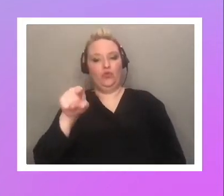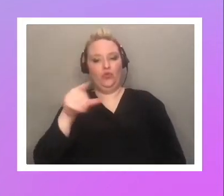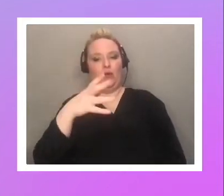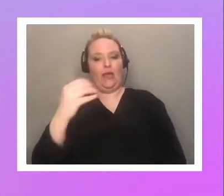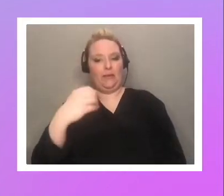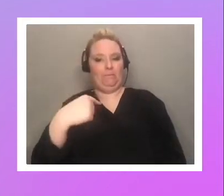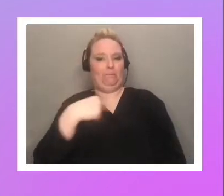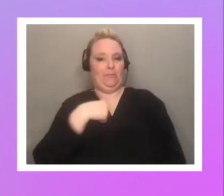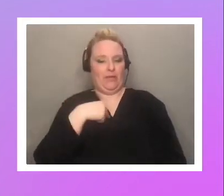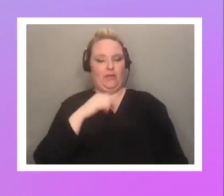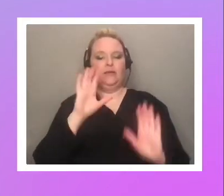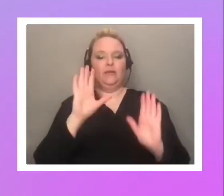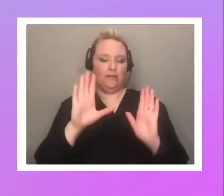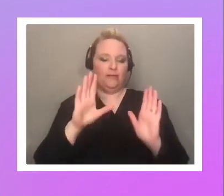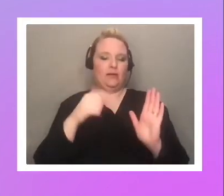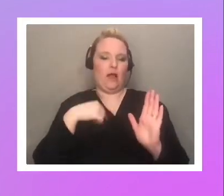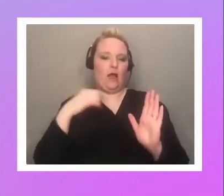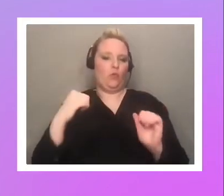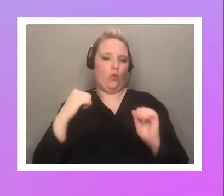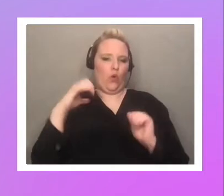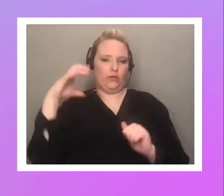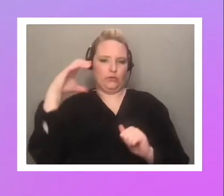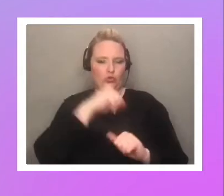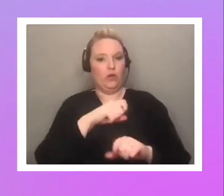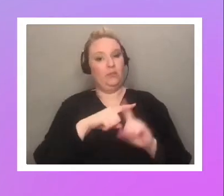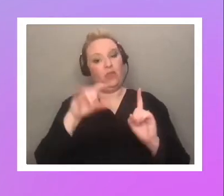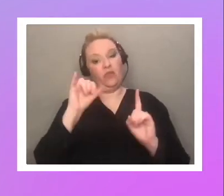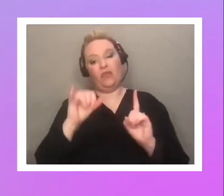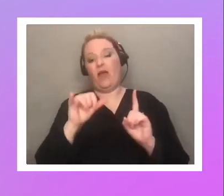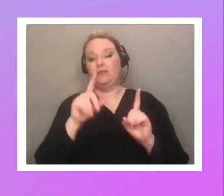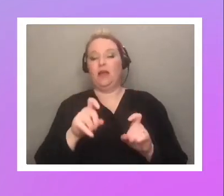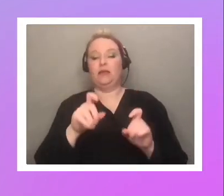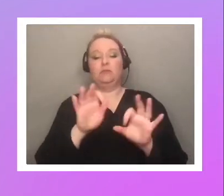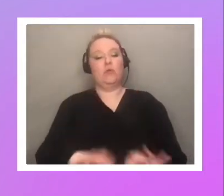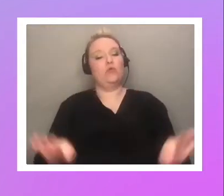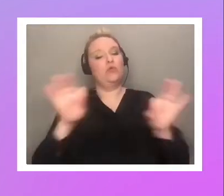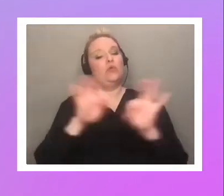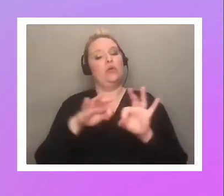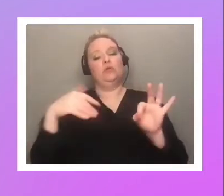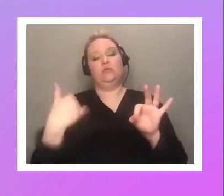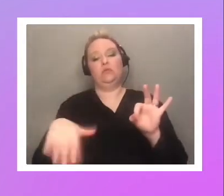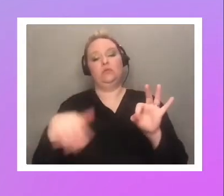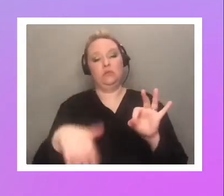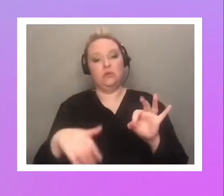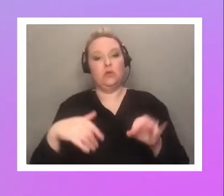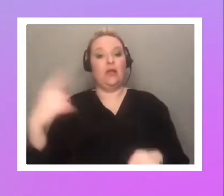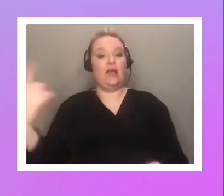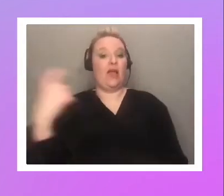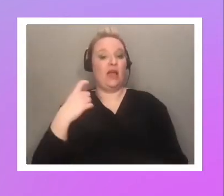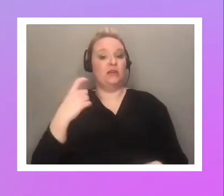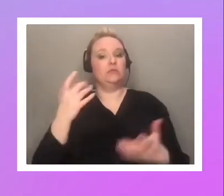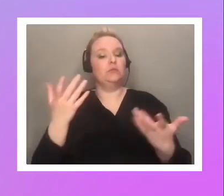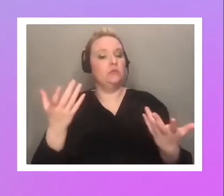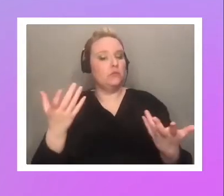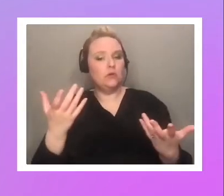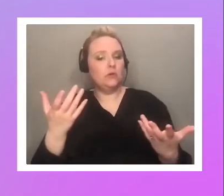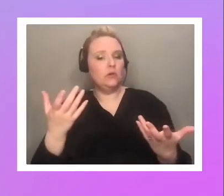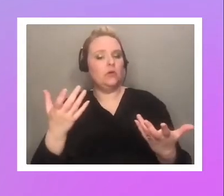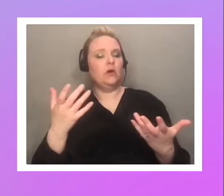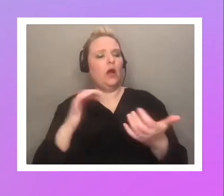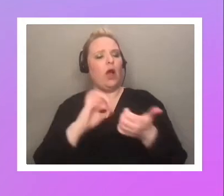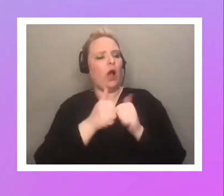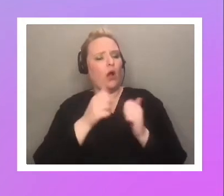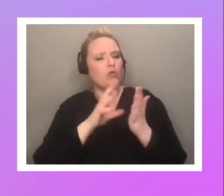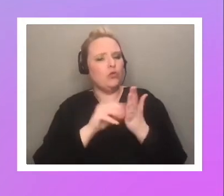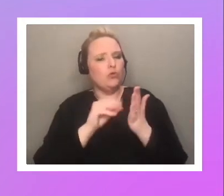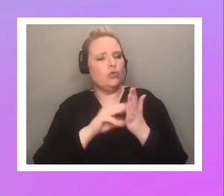of the most important tests you can do for accessibility. When I'm asked about what's a good way to learn about